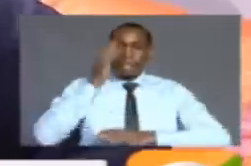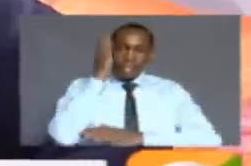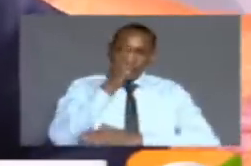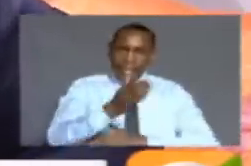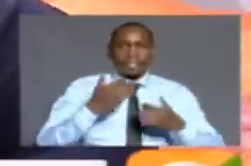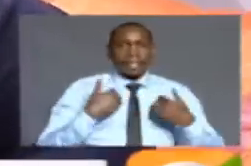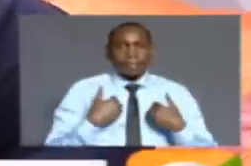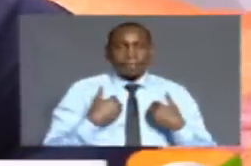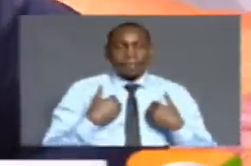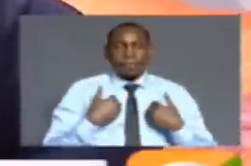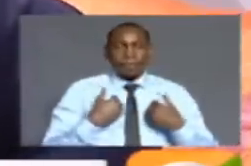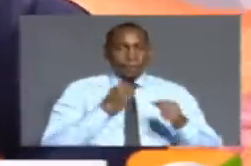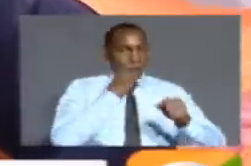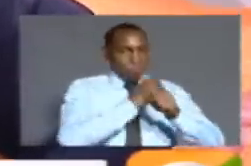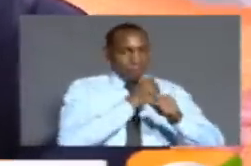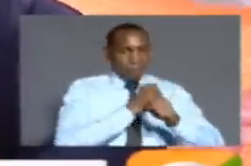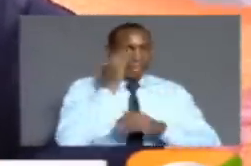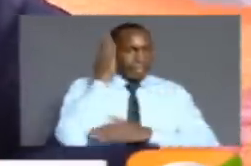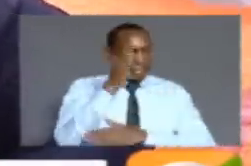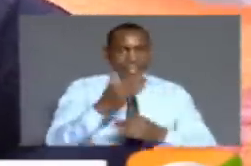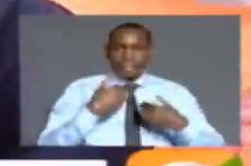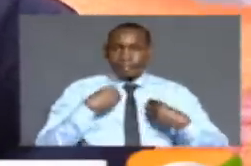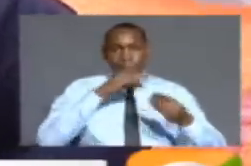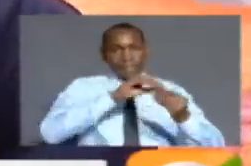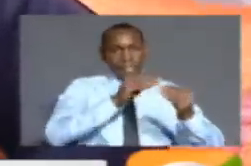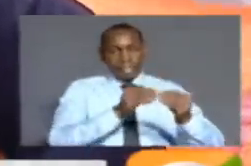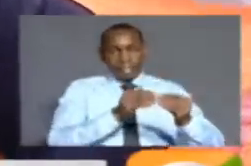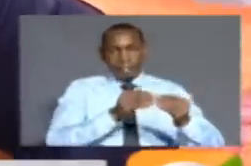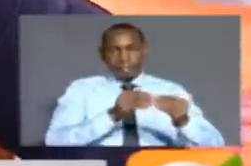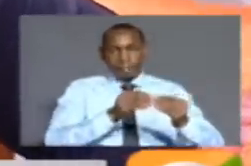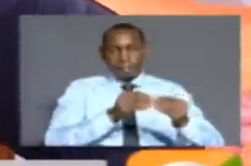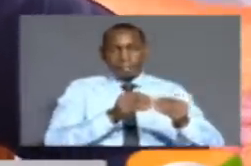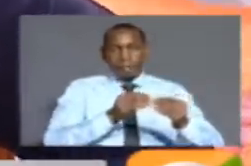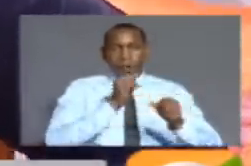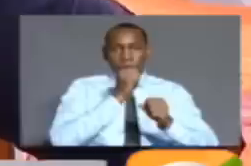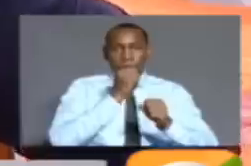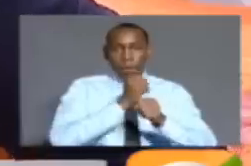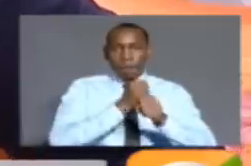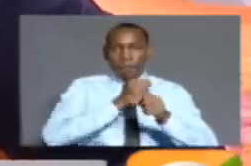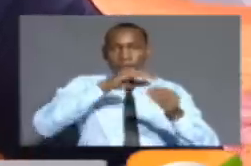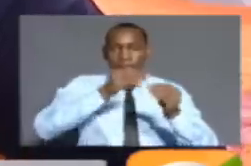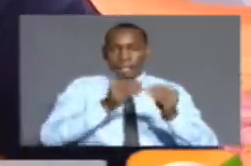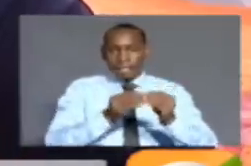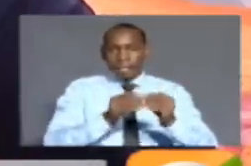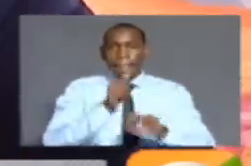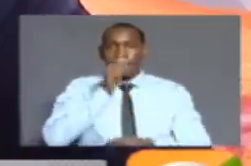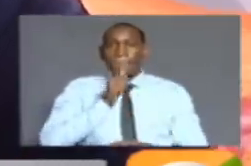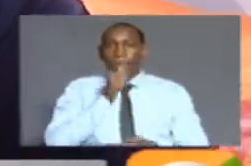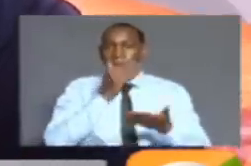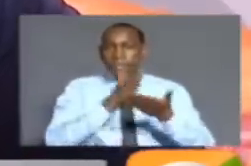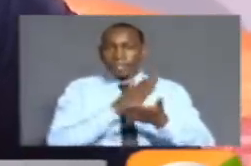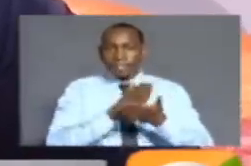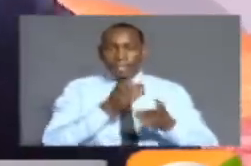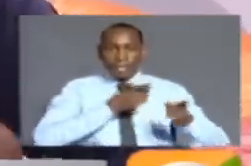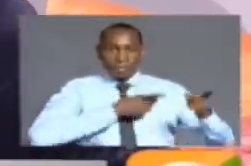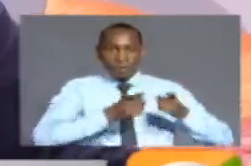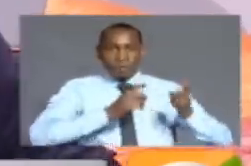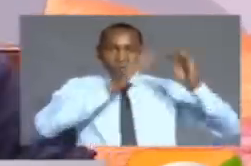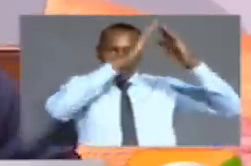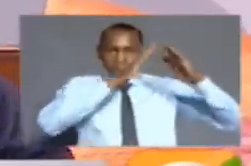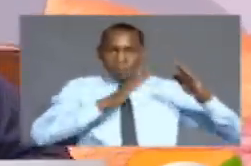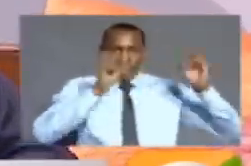get there. Jobs. Okay, jobs will be created. Mm-hmm. Then once the jobs are created, leave the private sector to deal with the issue of